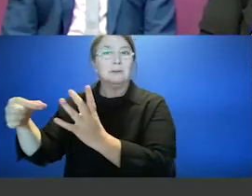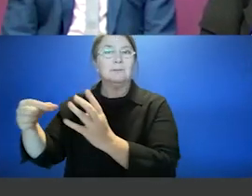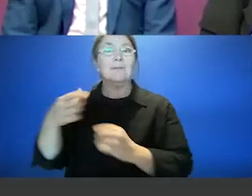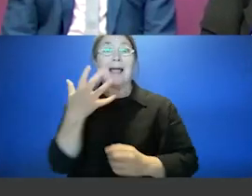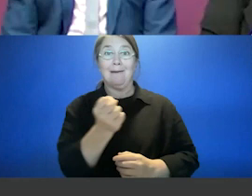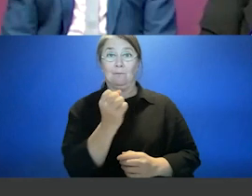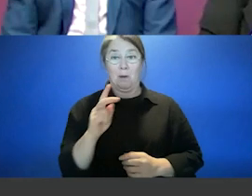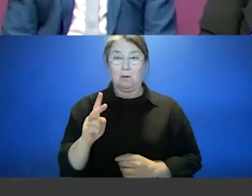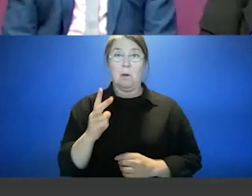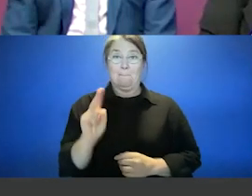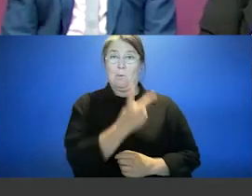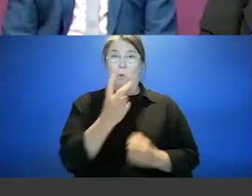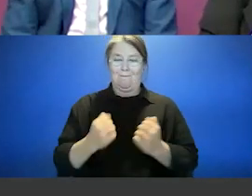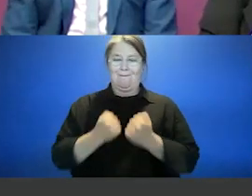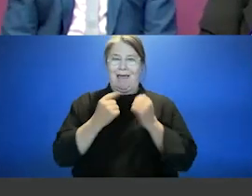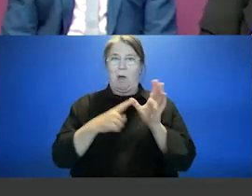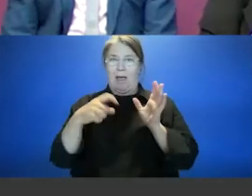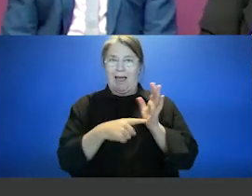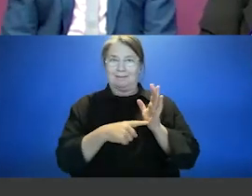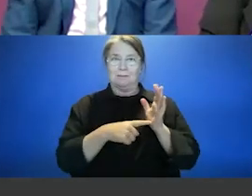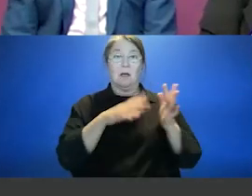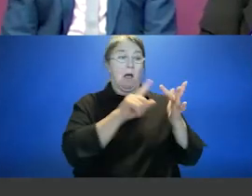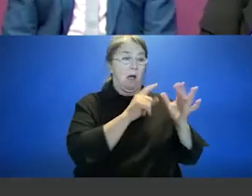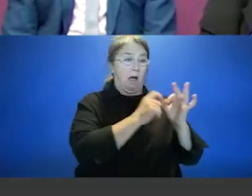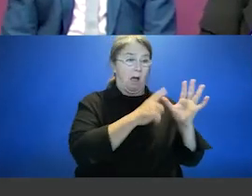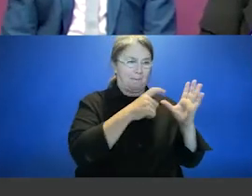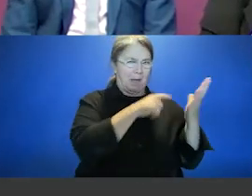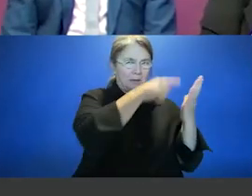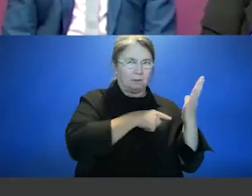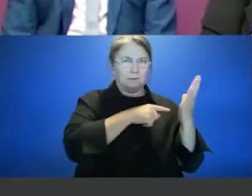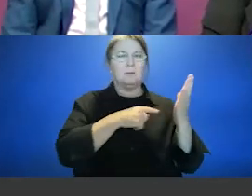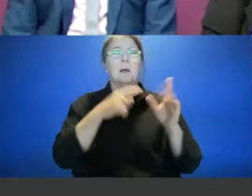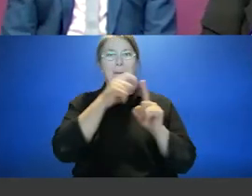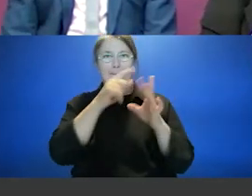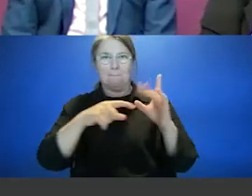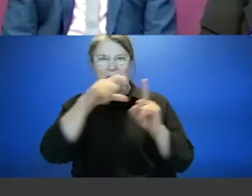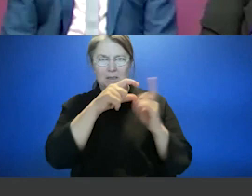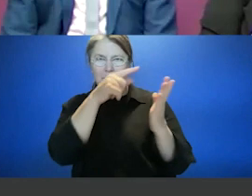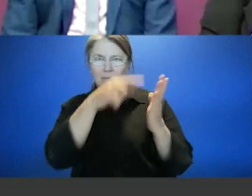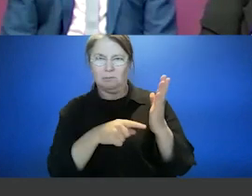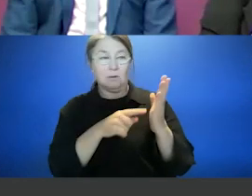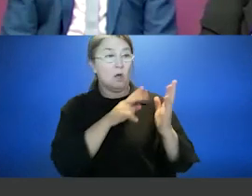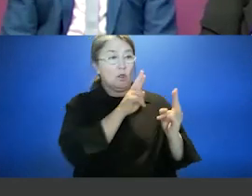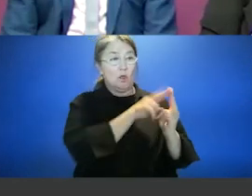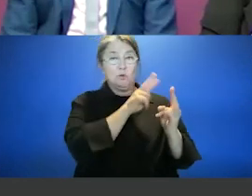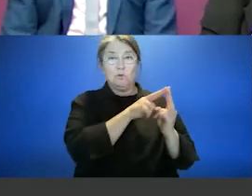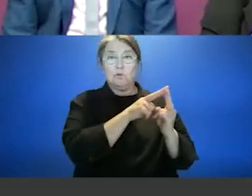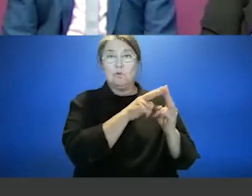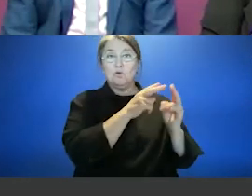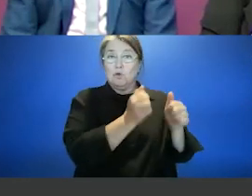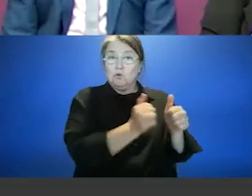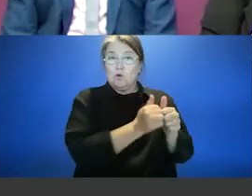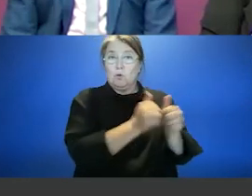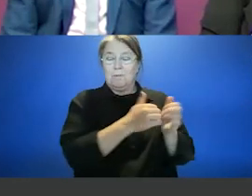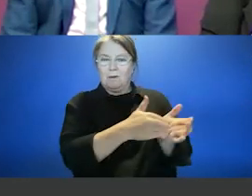PID Acts. And we identified 747 allegations were